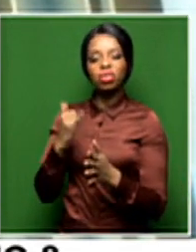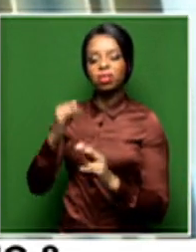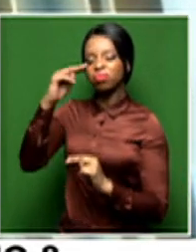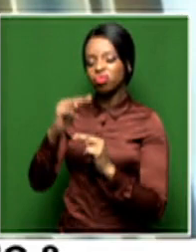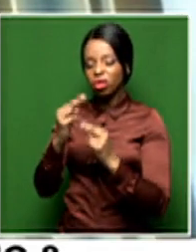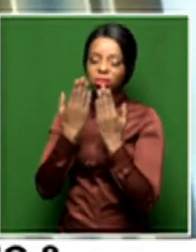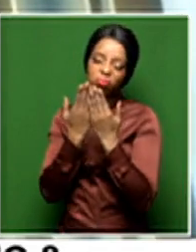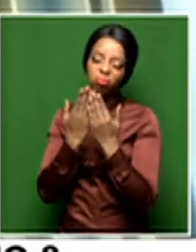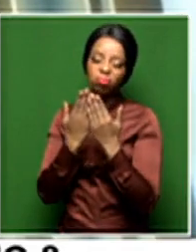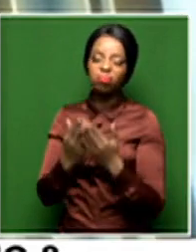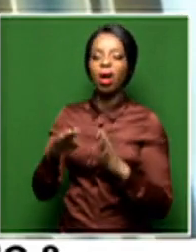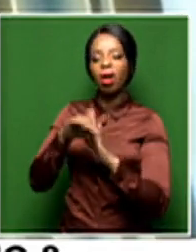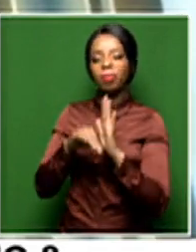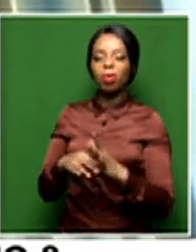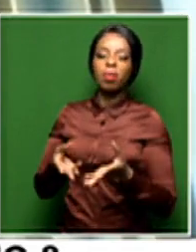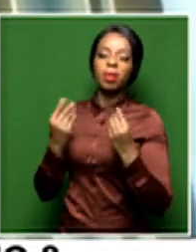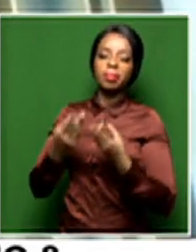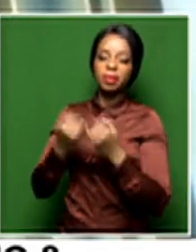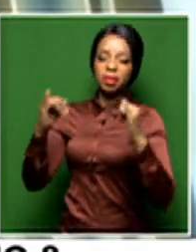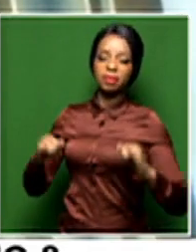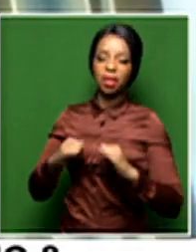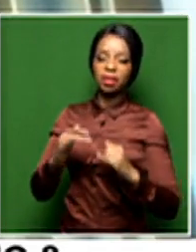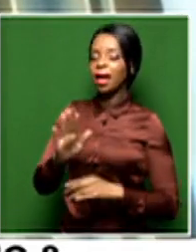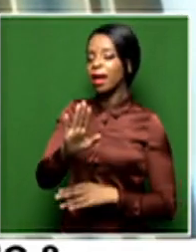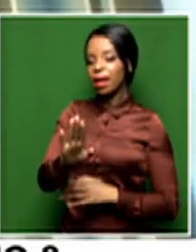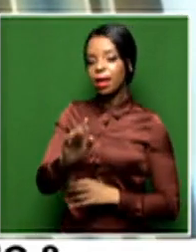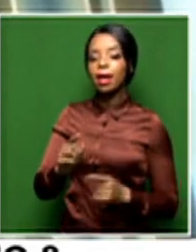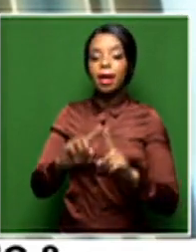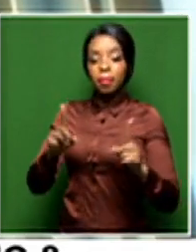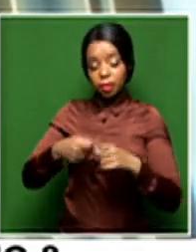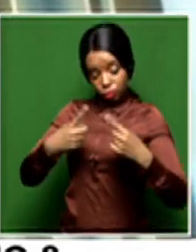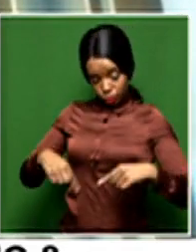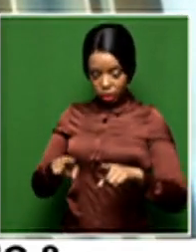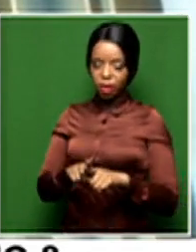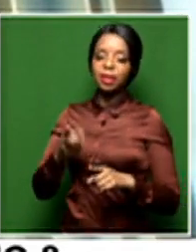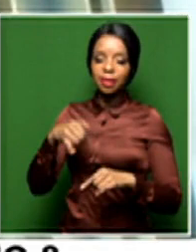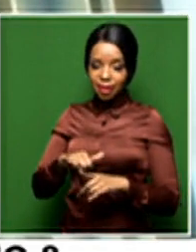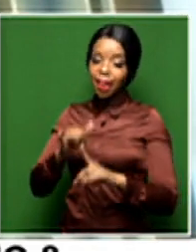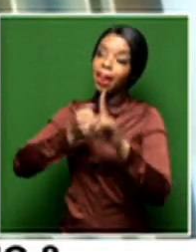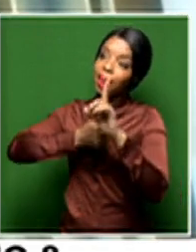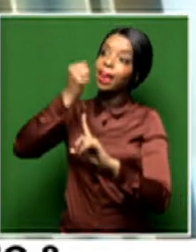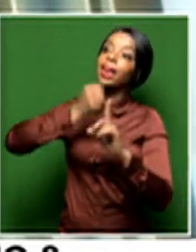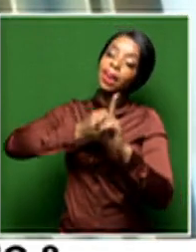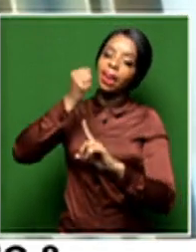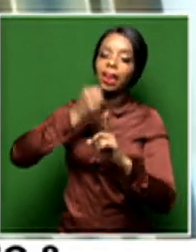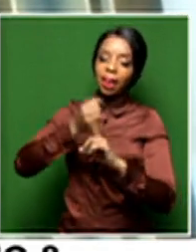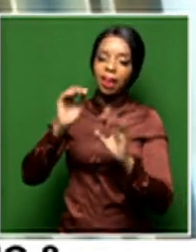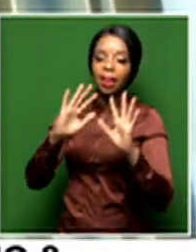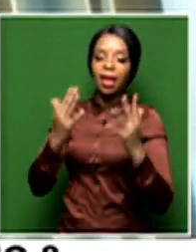learning programs, which of course will still be pursued by the institute within the school, but the